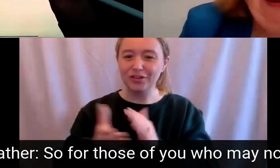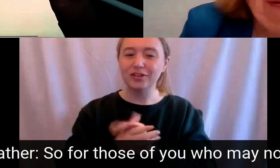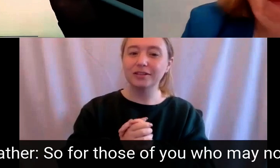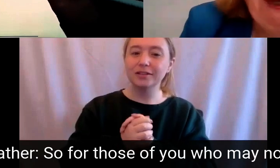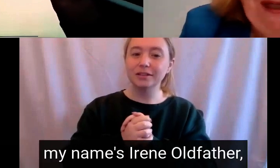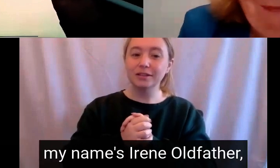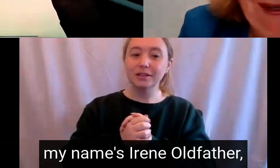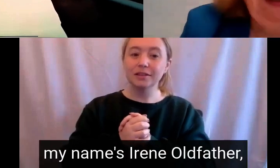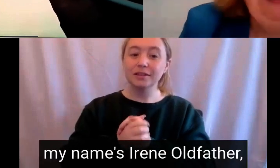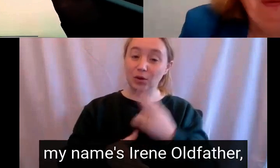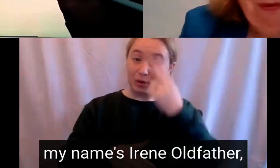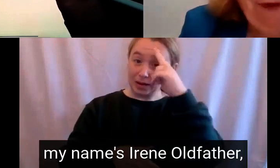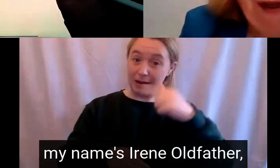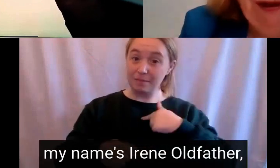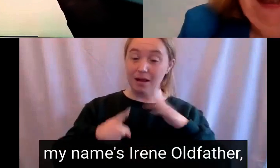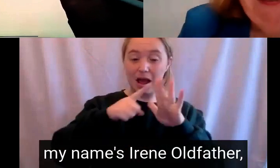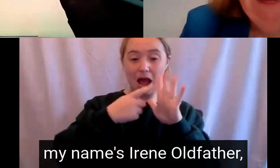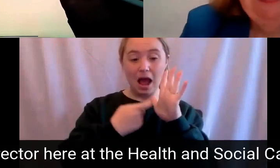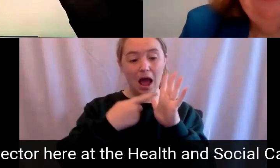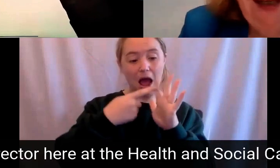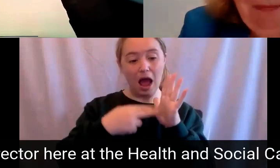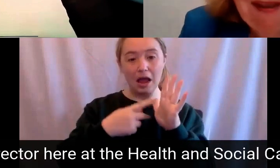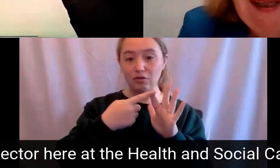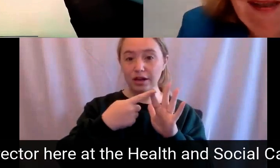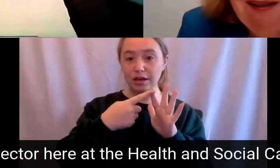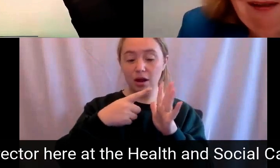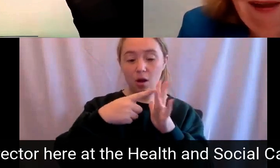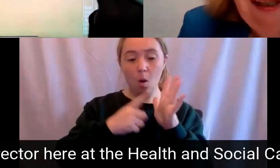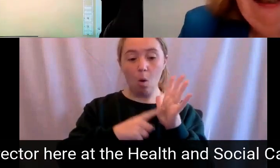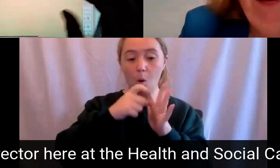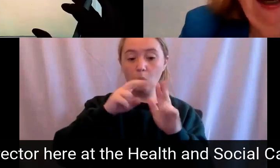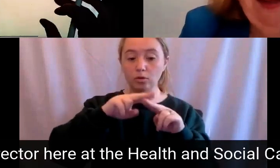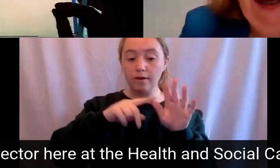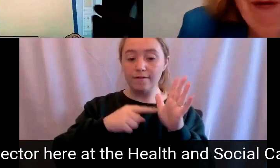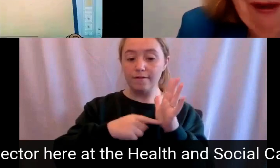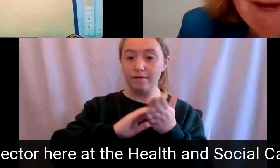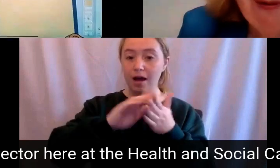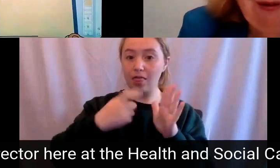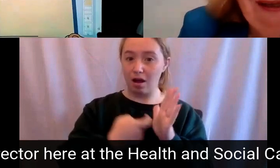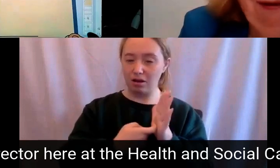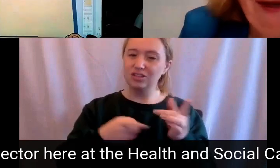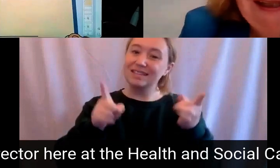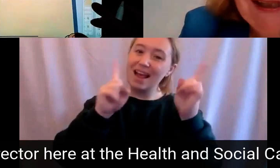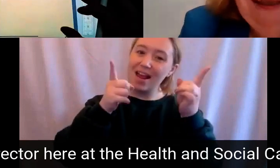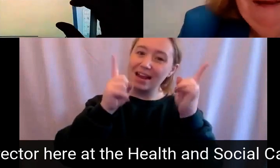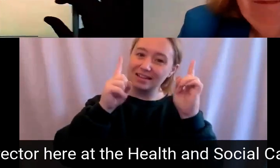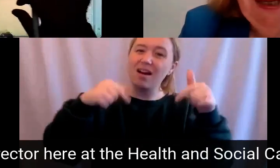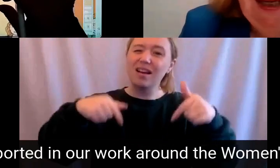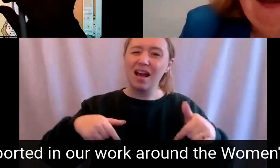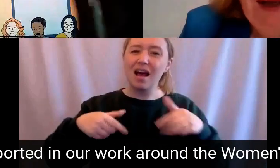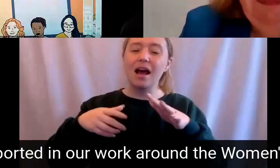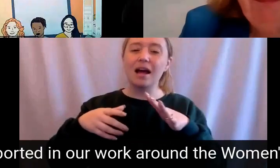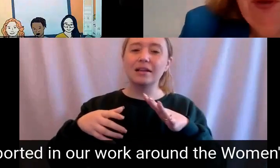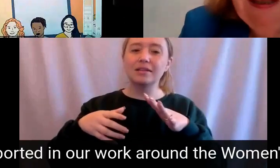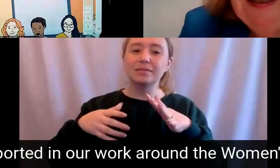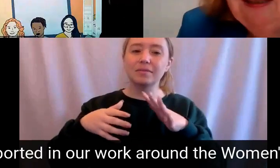who may not know me, my name's Irene Oldfather and I'm Director here at the Health and Social Care Alliance,